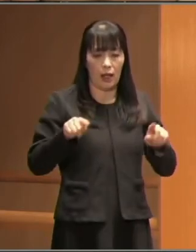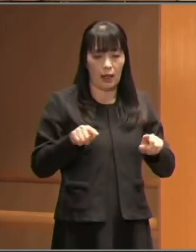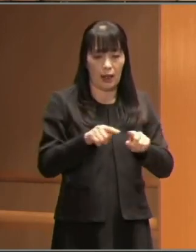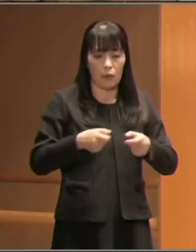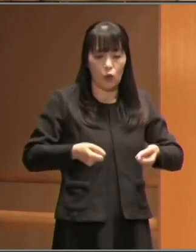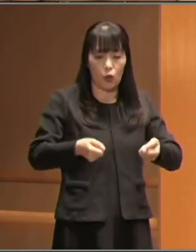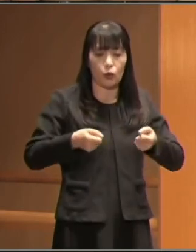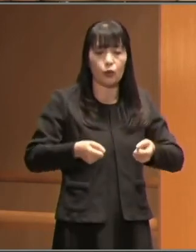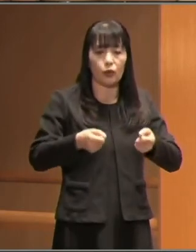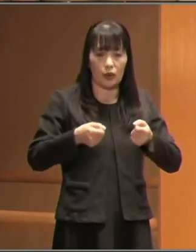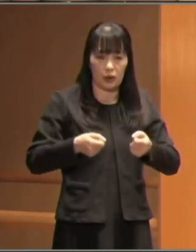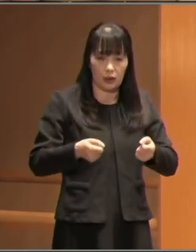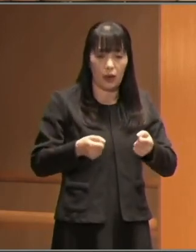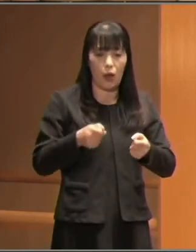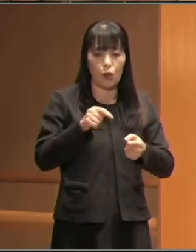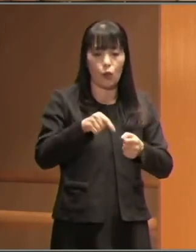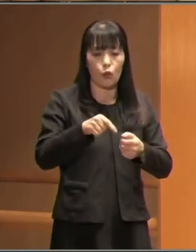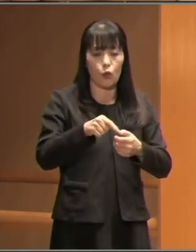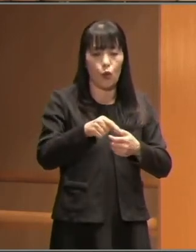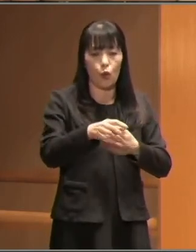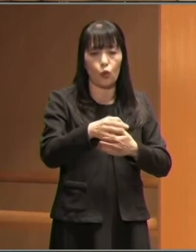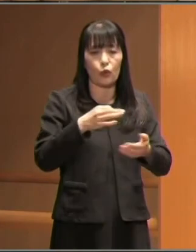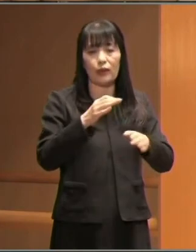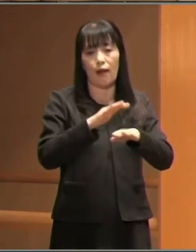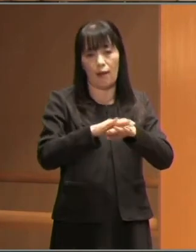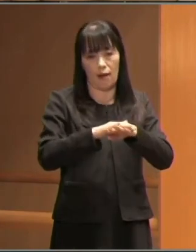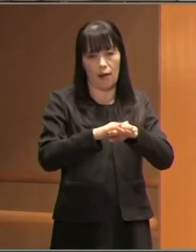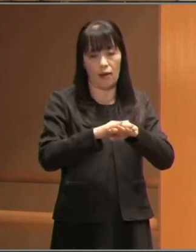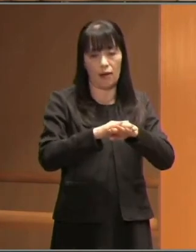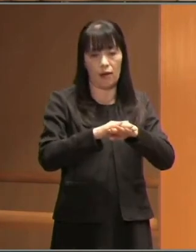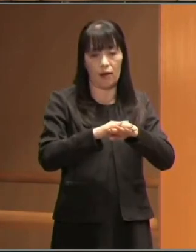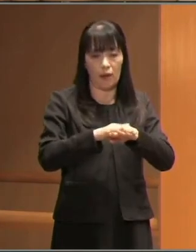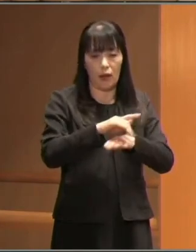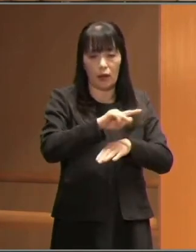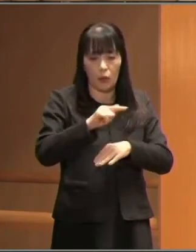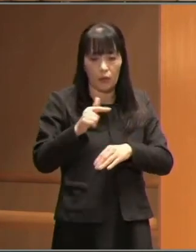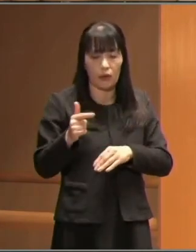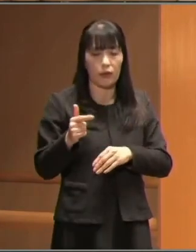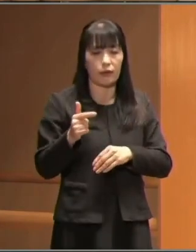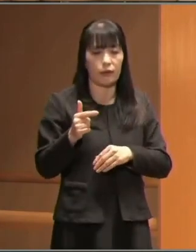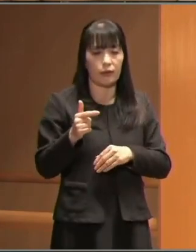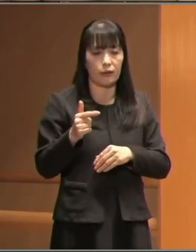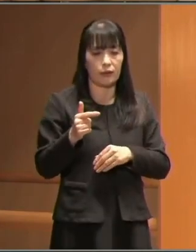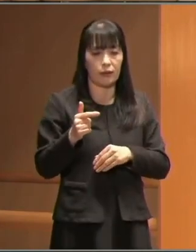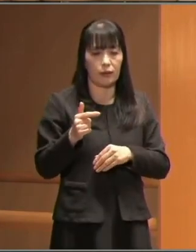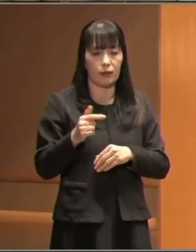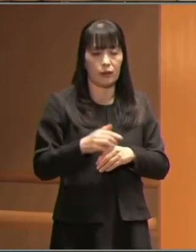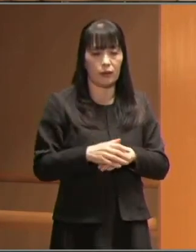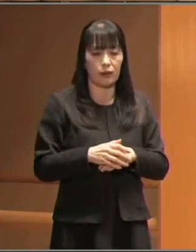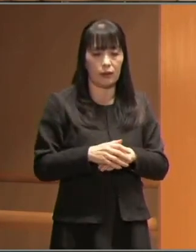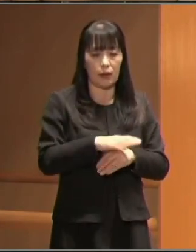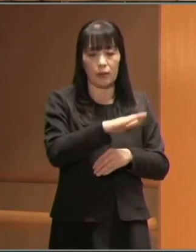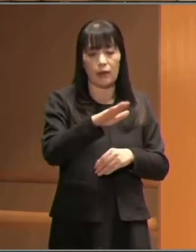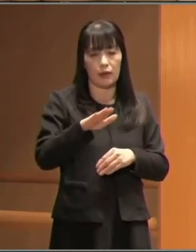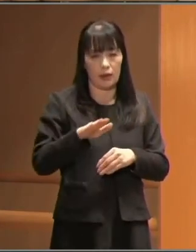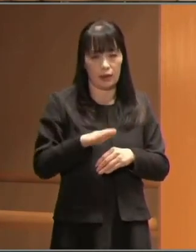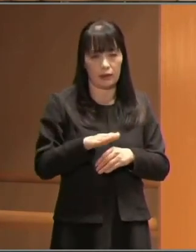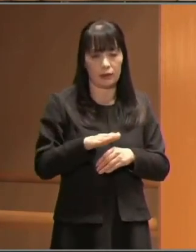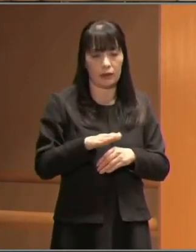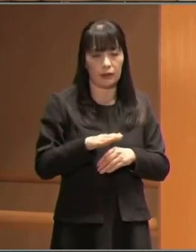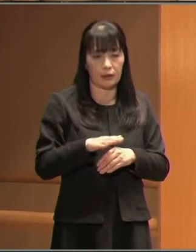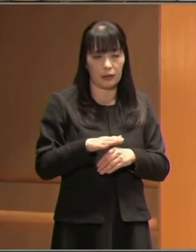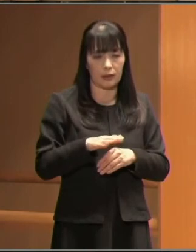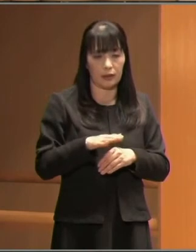Through the handmade washi, well, people are always thinking on how to promote